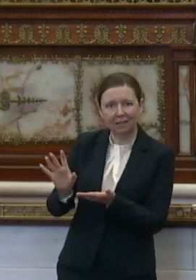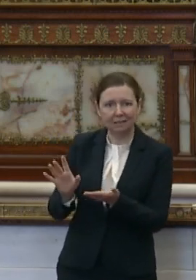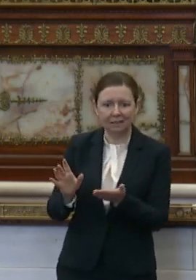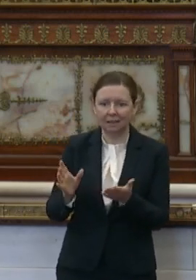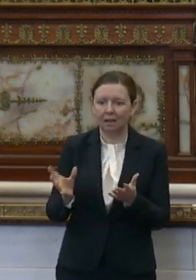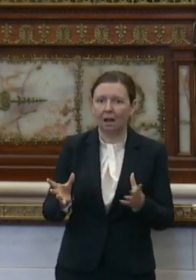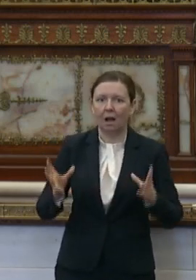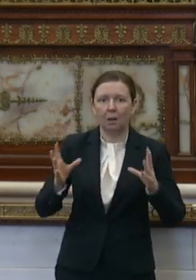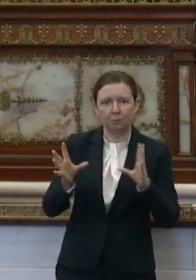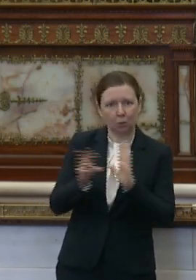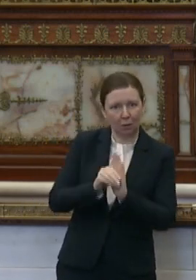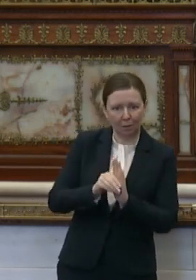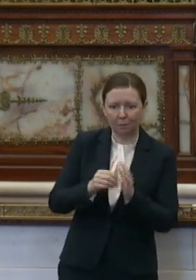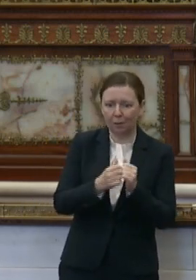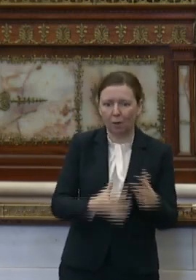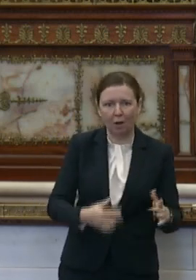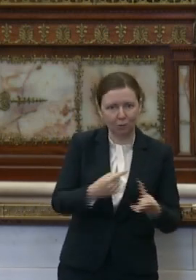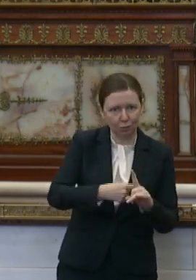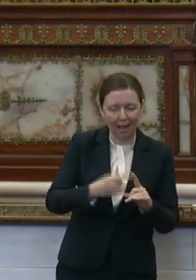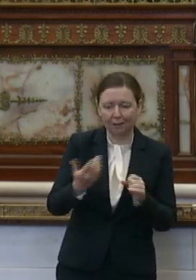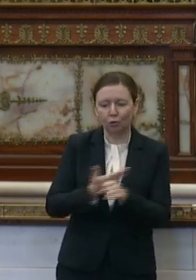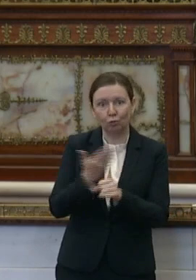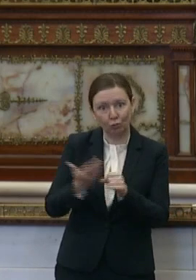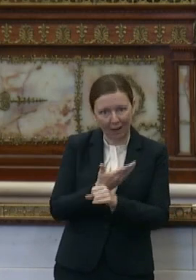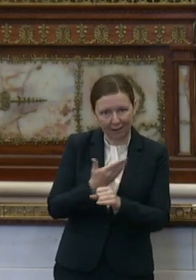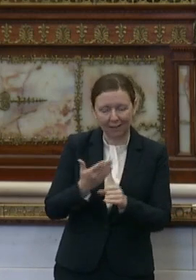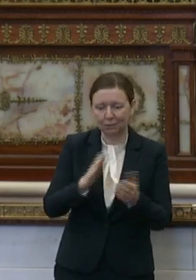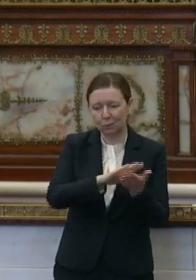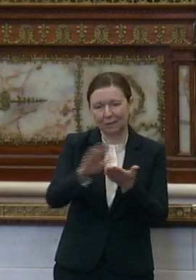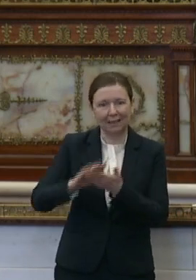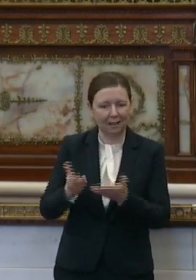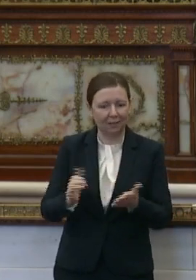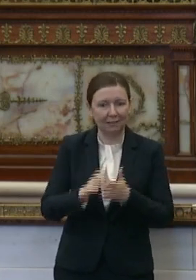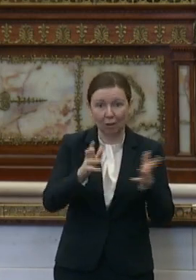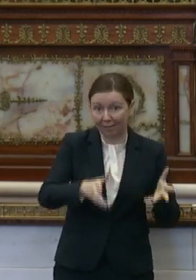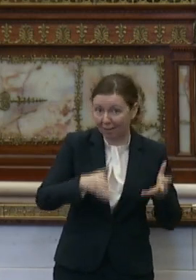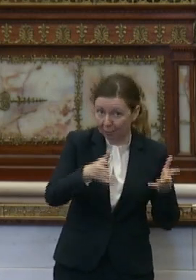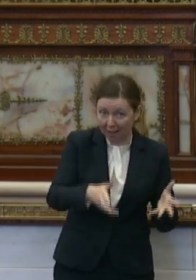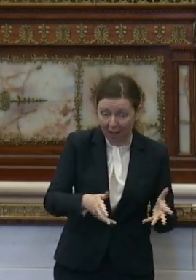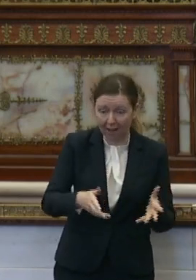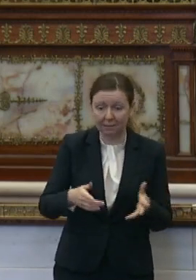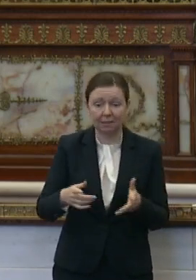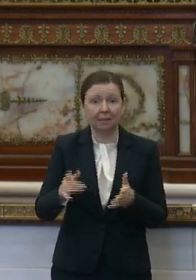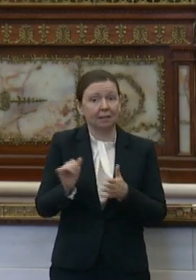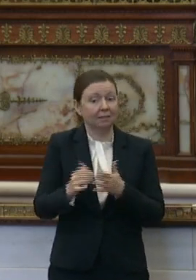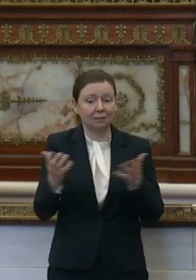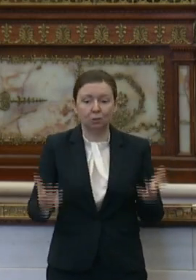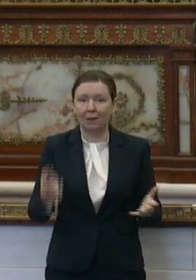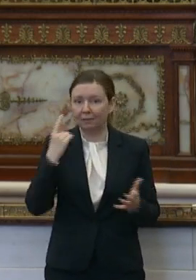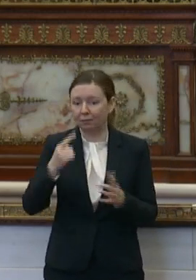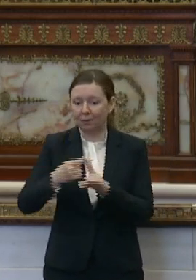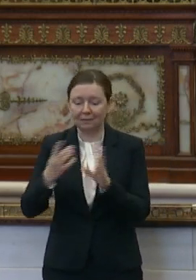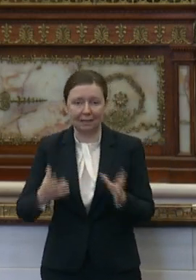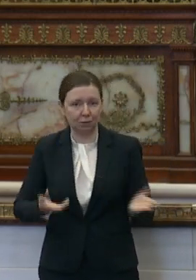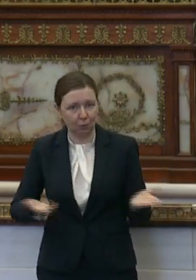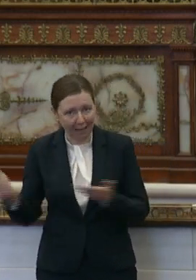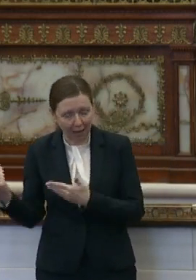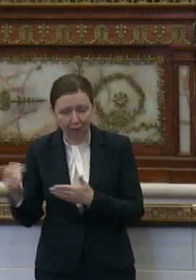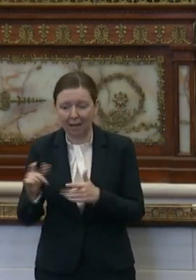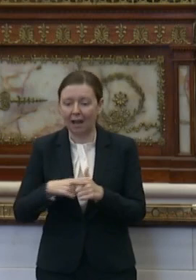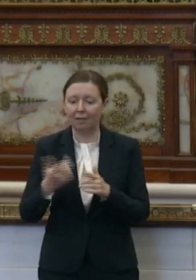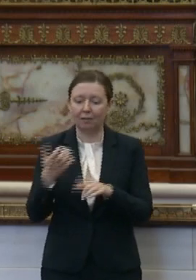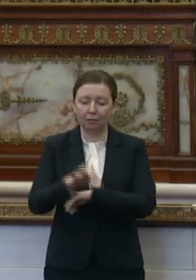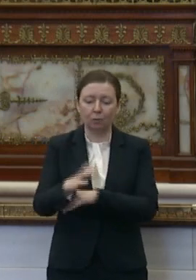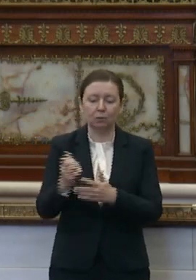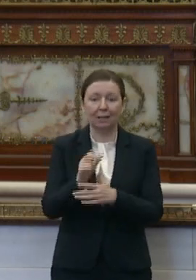rent, pay to renovate the house, to clean out the items that are left behind as too heavy for the tenants to carry, and then be forced to take